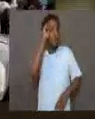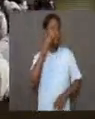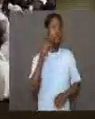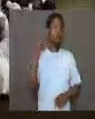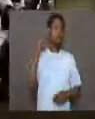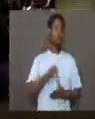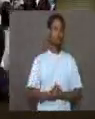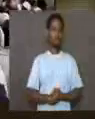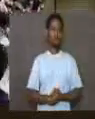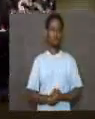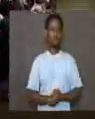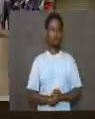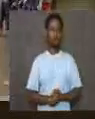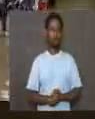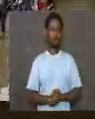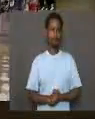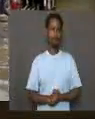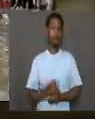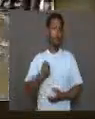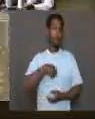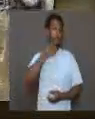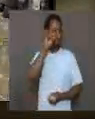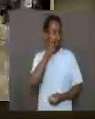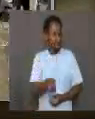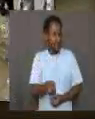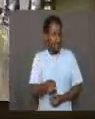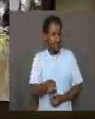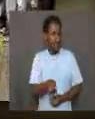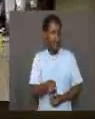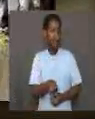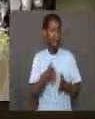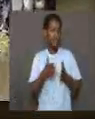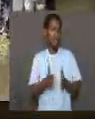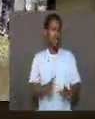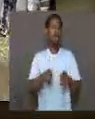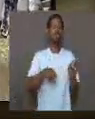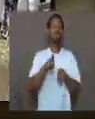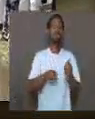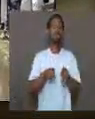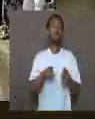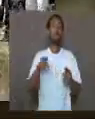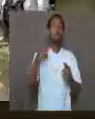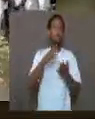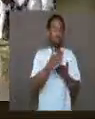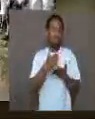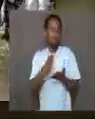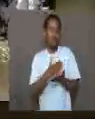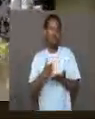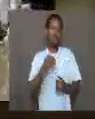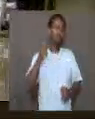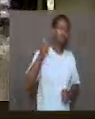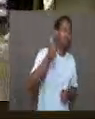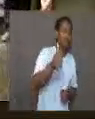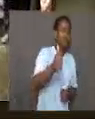of others. We must also allow people to practice their